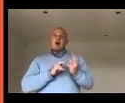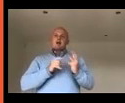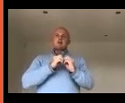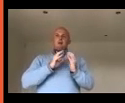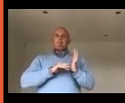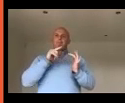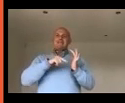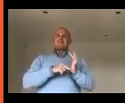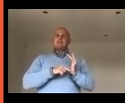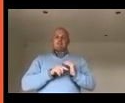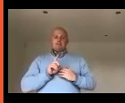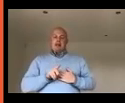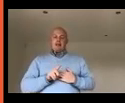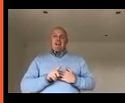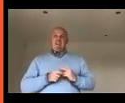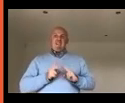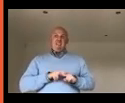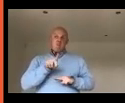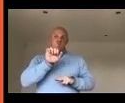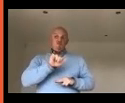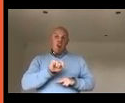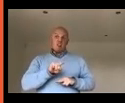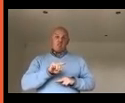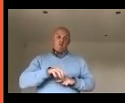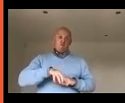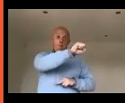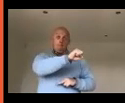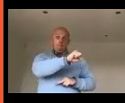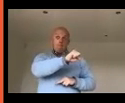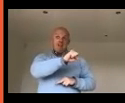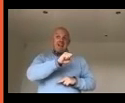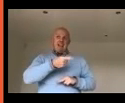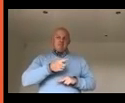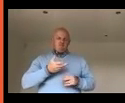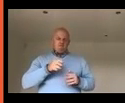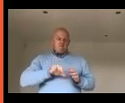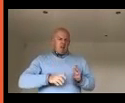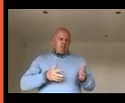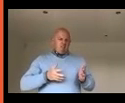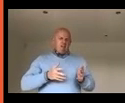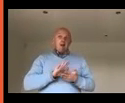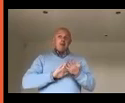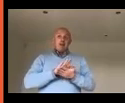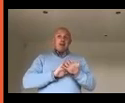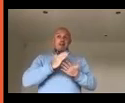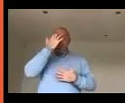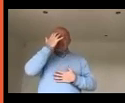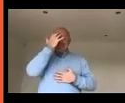the money, it won't submit. And unhelpfully, it doesn't tell you specifically what you've got wrong.